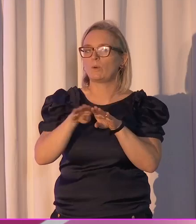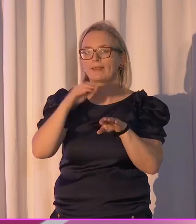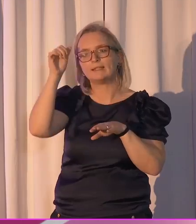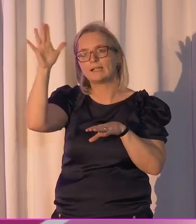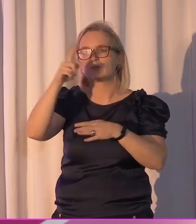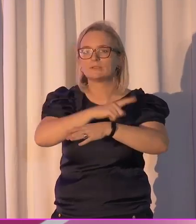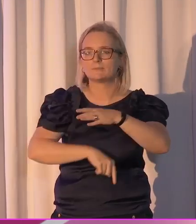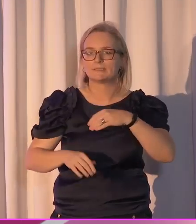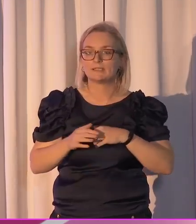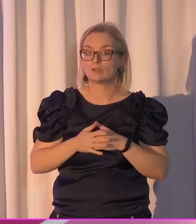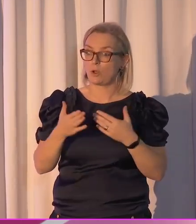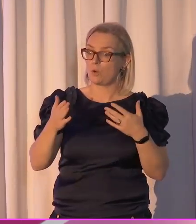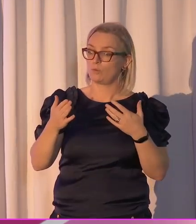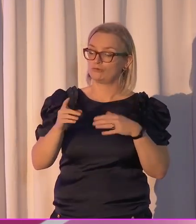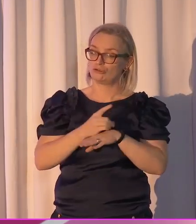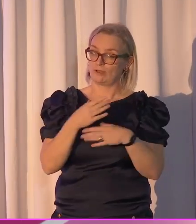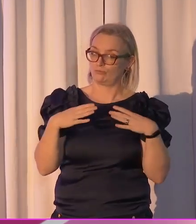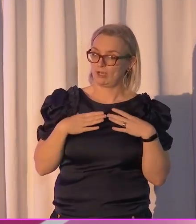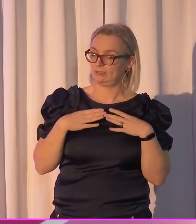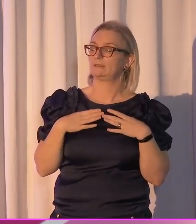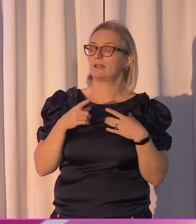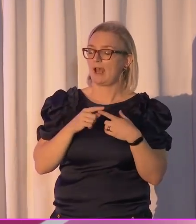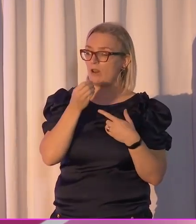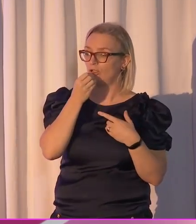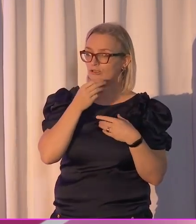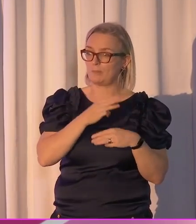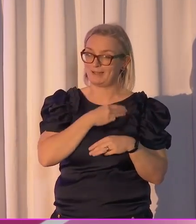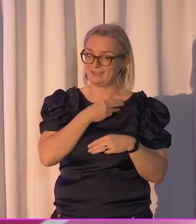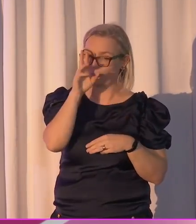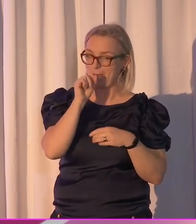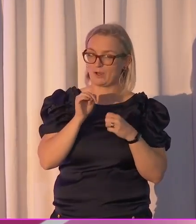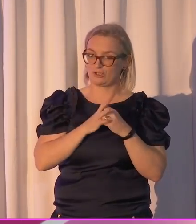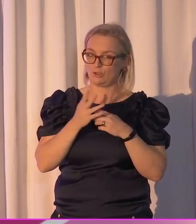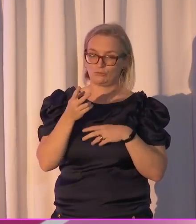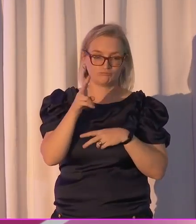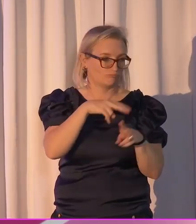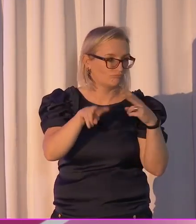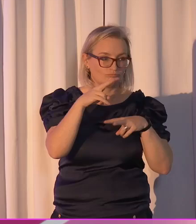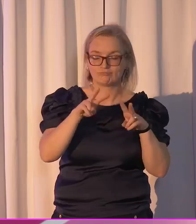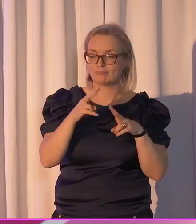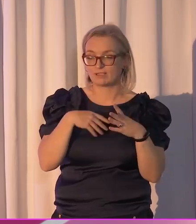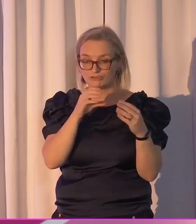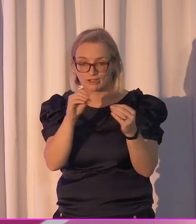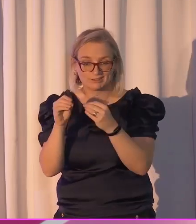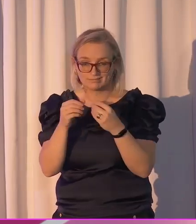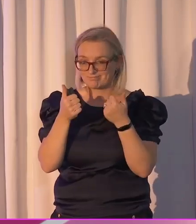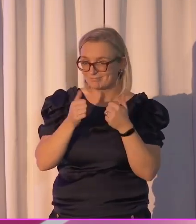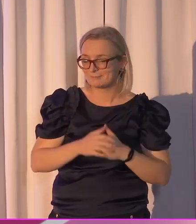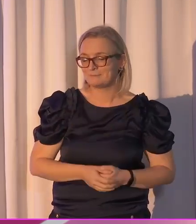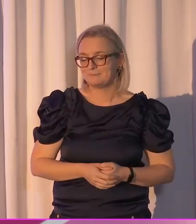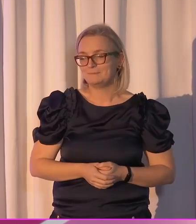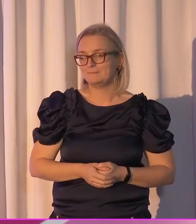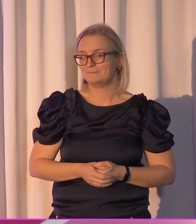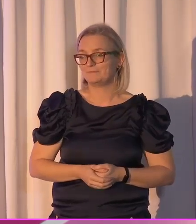breaks and lunchtime, do please feel free to browse these stands and exhibitions and have a chat to the people at them.